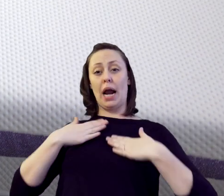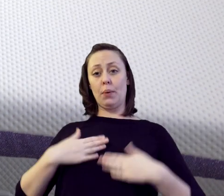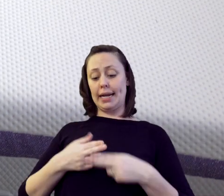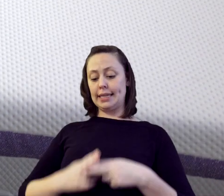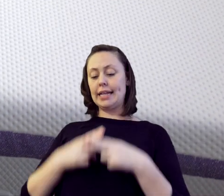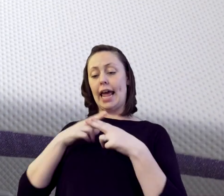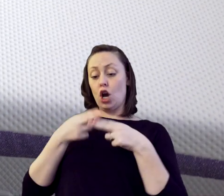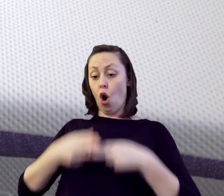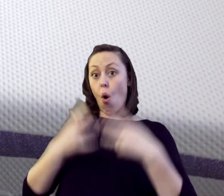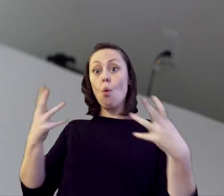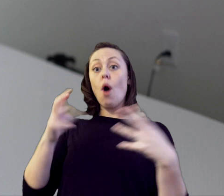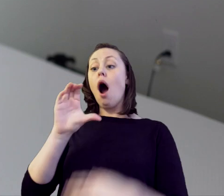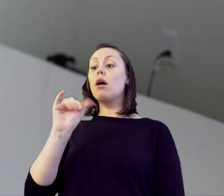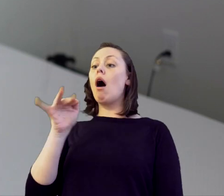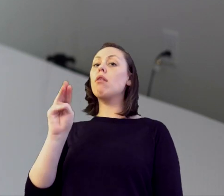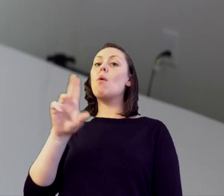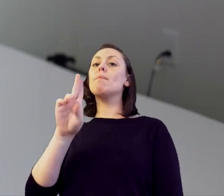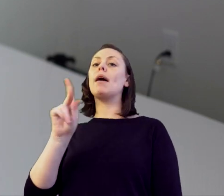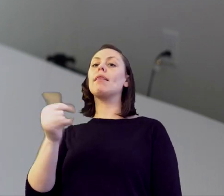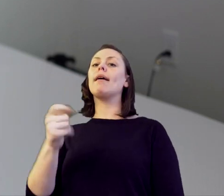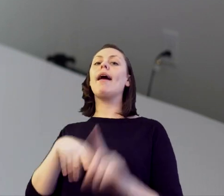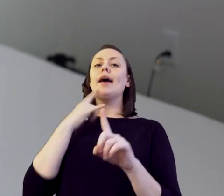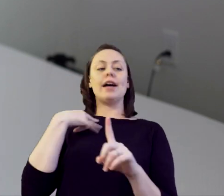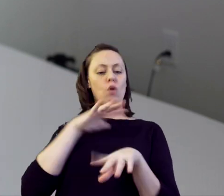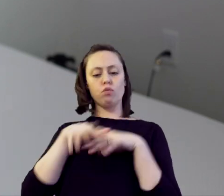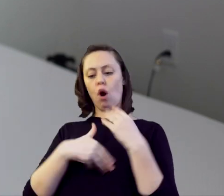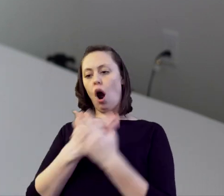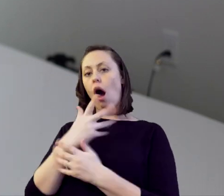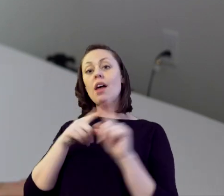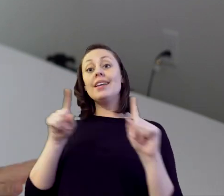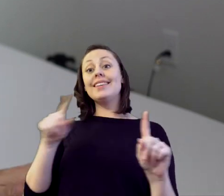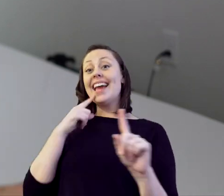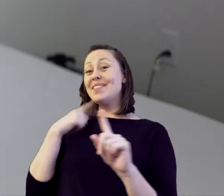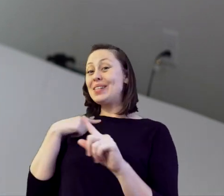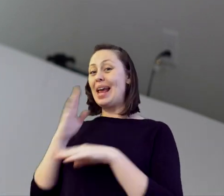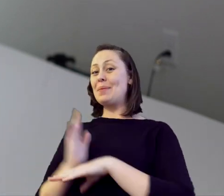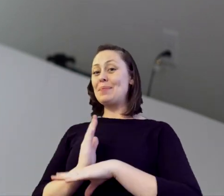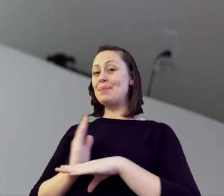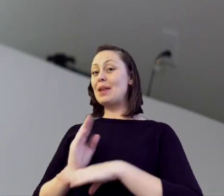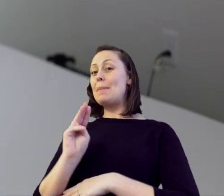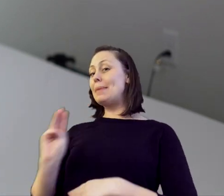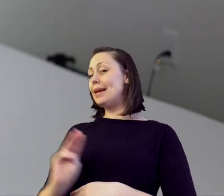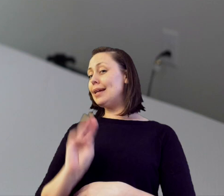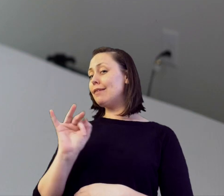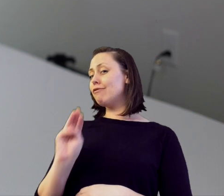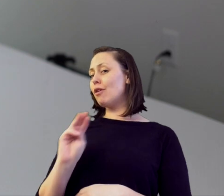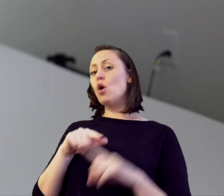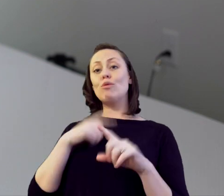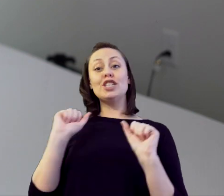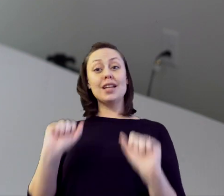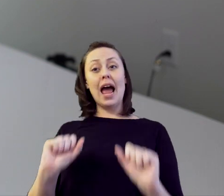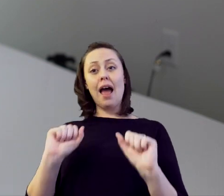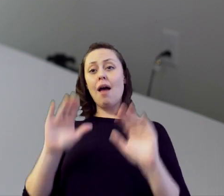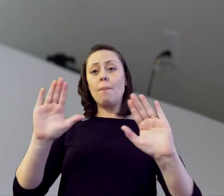call this column buckling. Overall, we felt that the Purple mattress was probably a medium firmness, which can